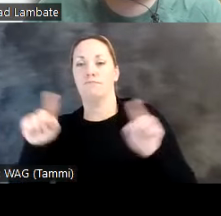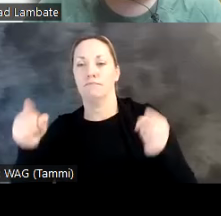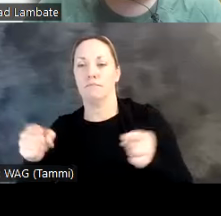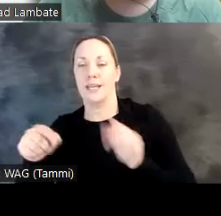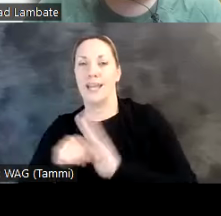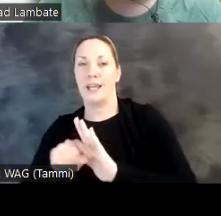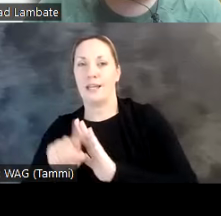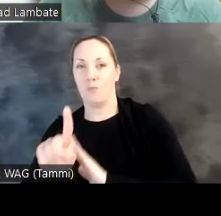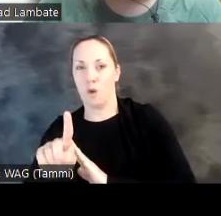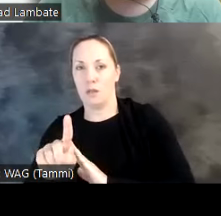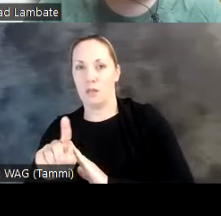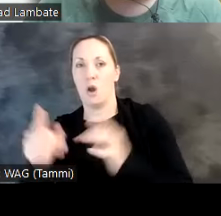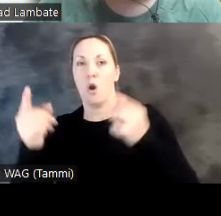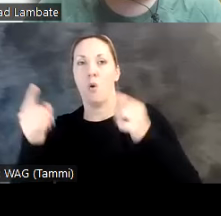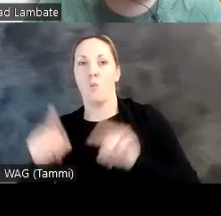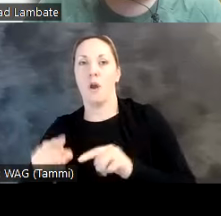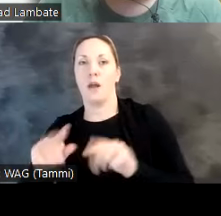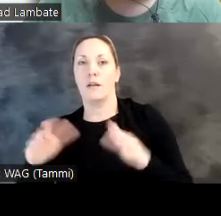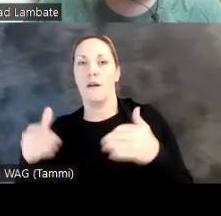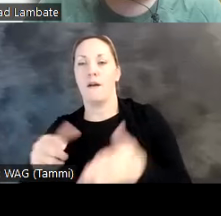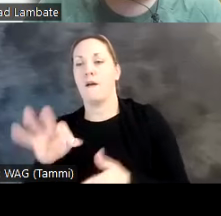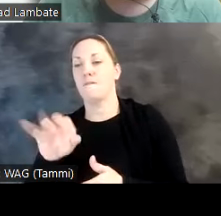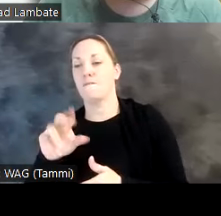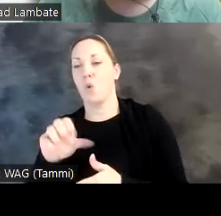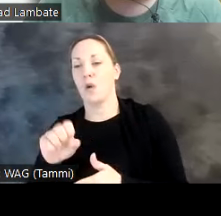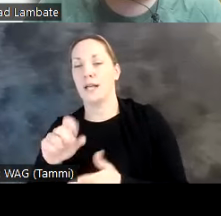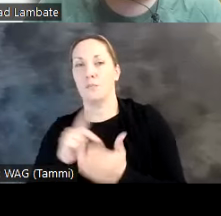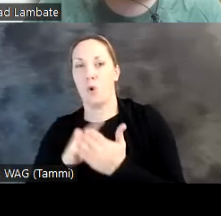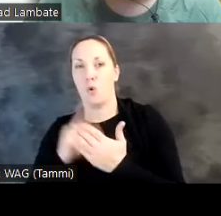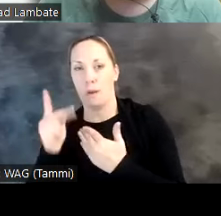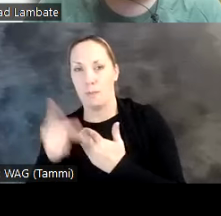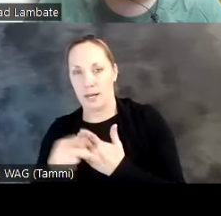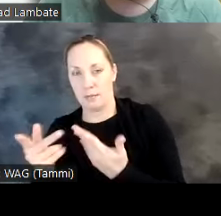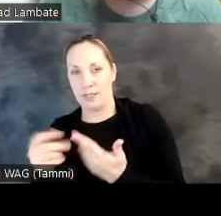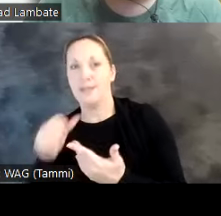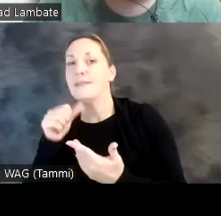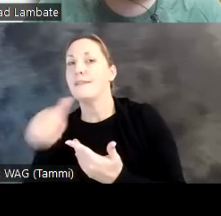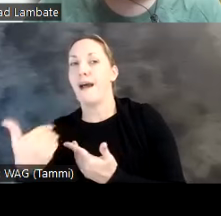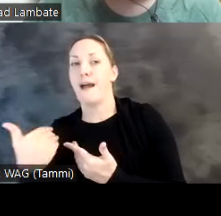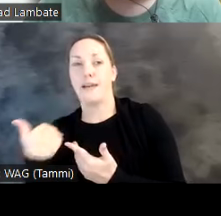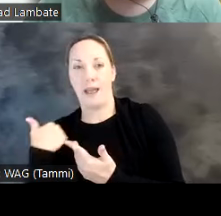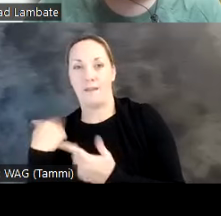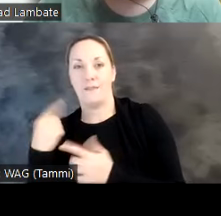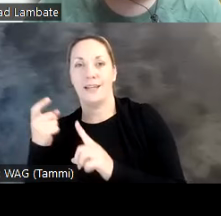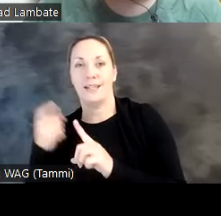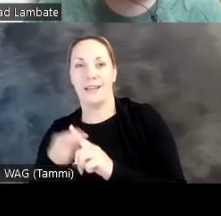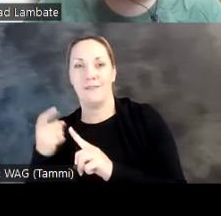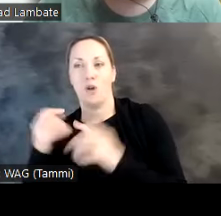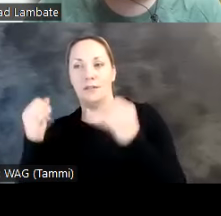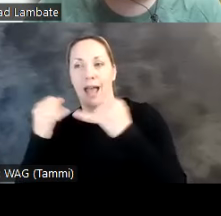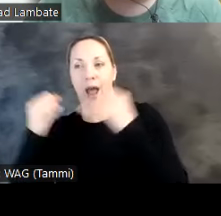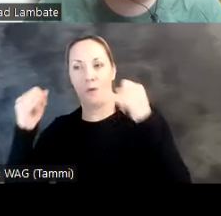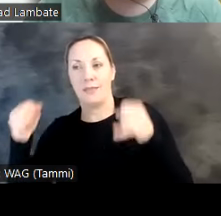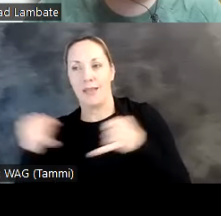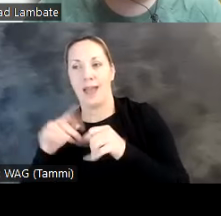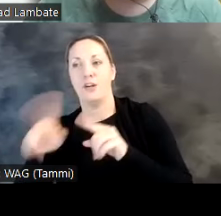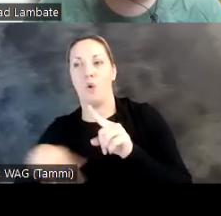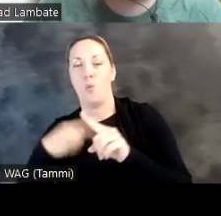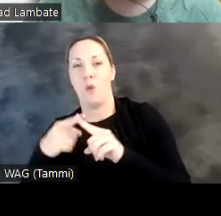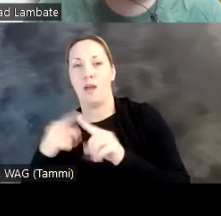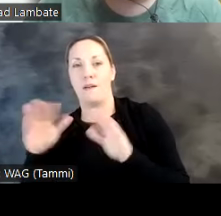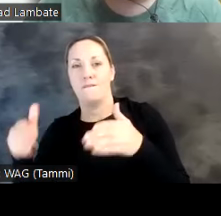-1 when focused programmatically not have the default outline when focused? This is